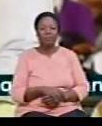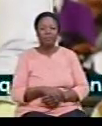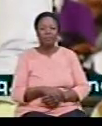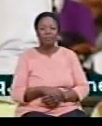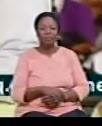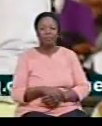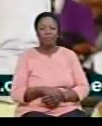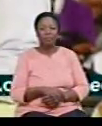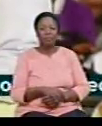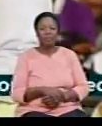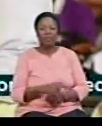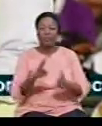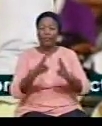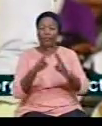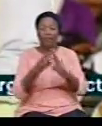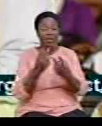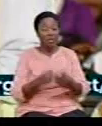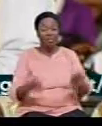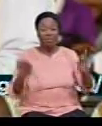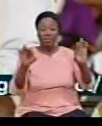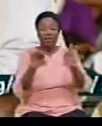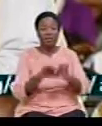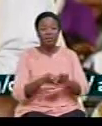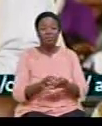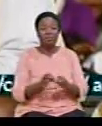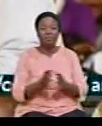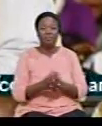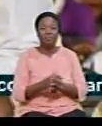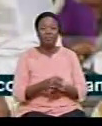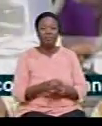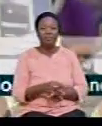It's very, very important